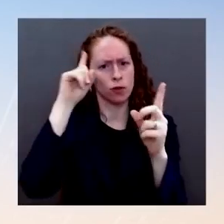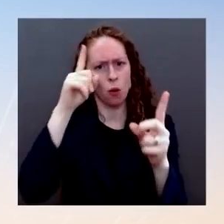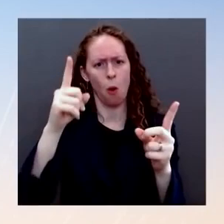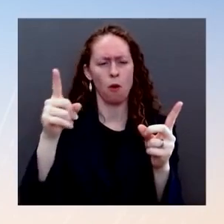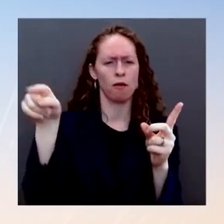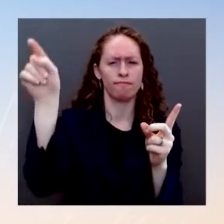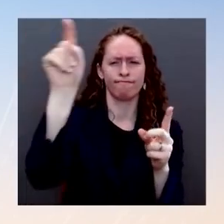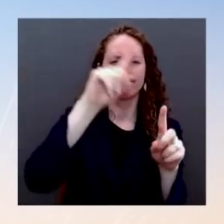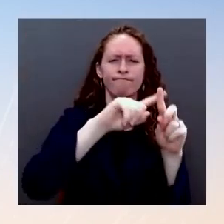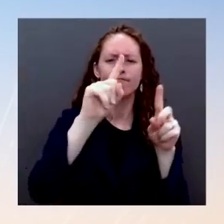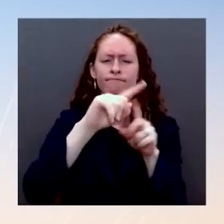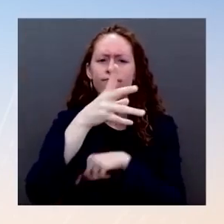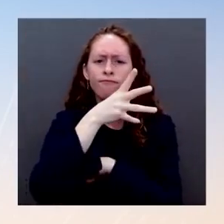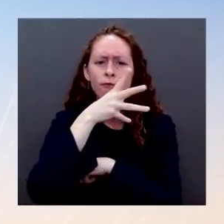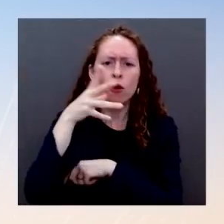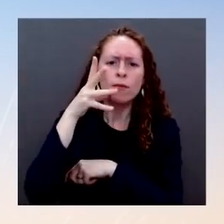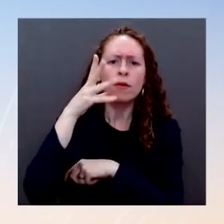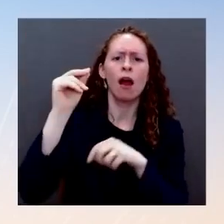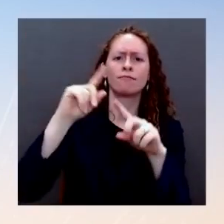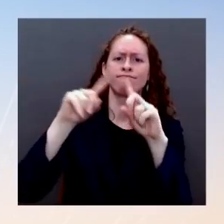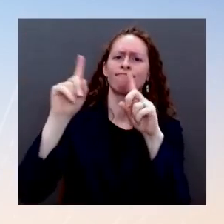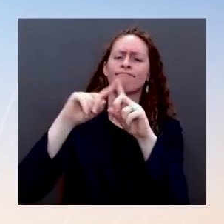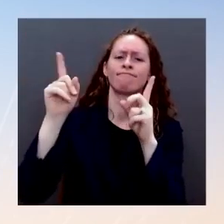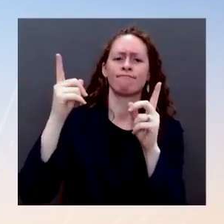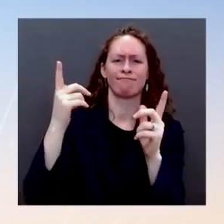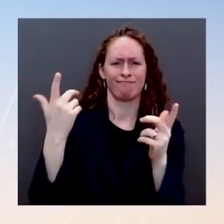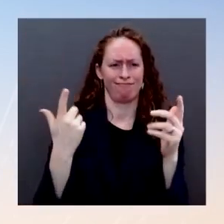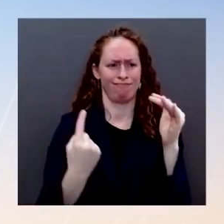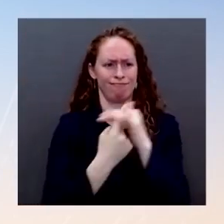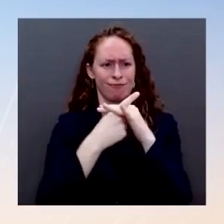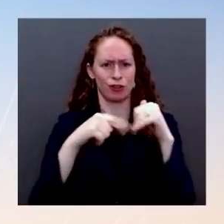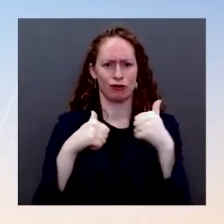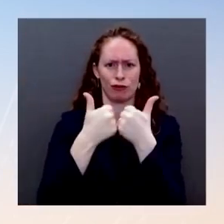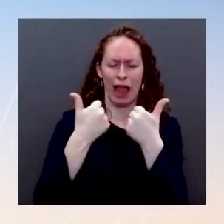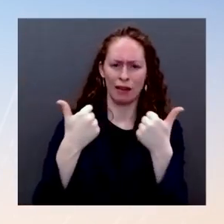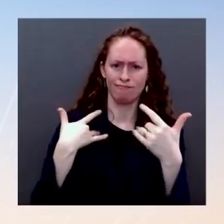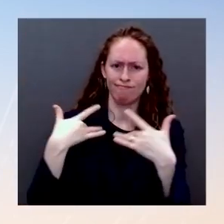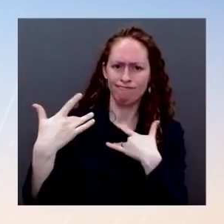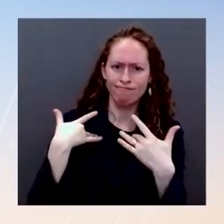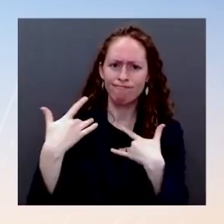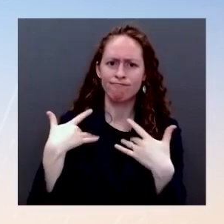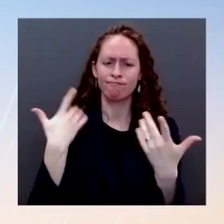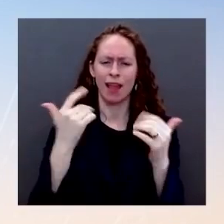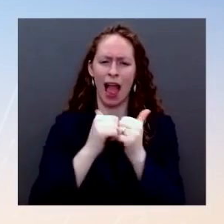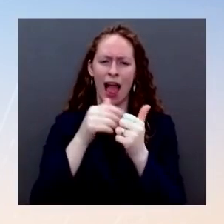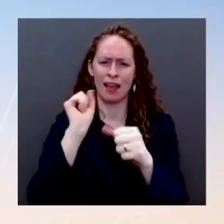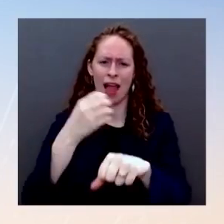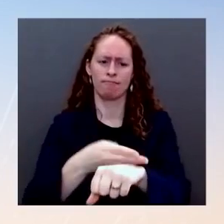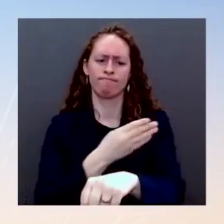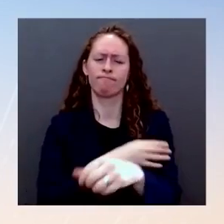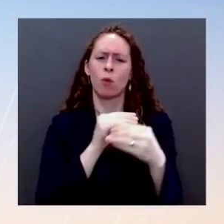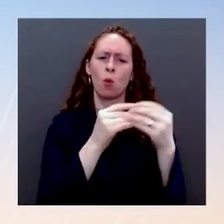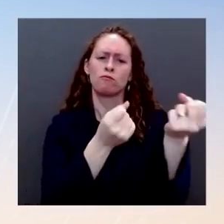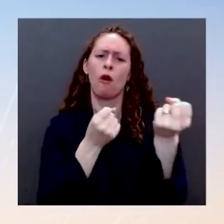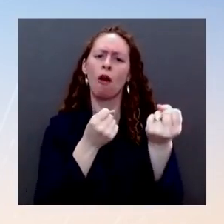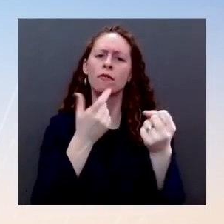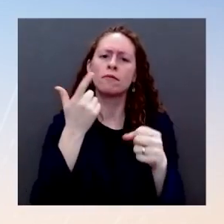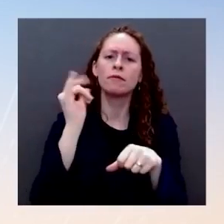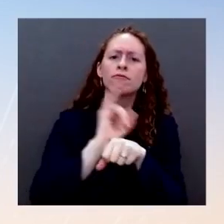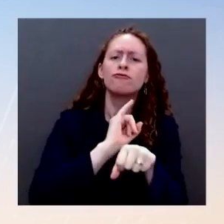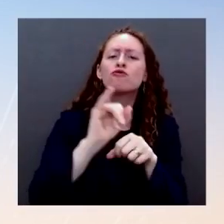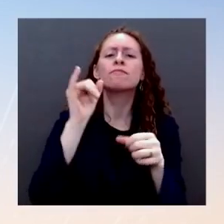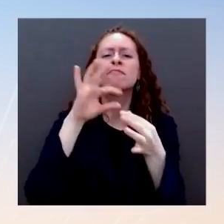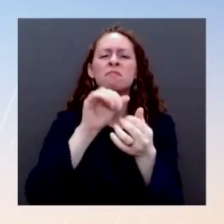significantly reducing competition in the meat and poultry processing industry. This is just one example of a broad suite of executive actions